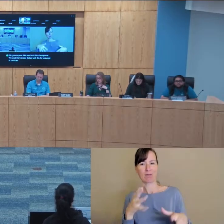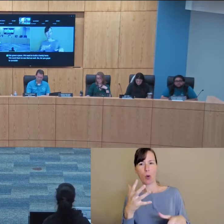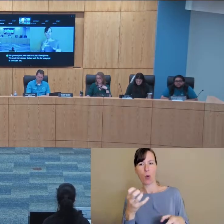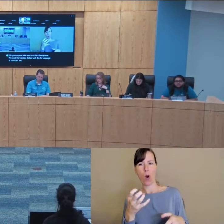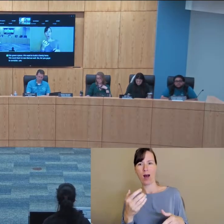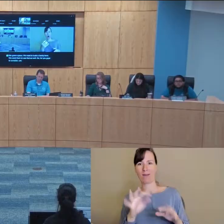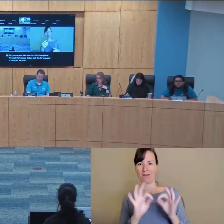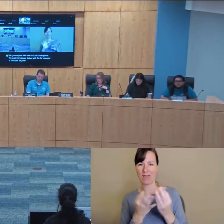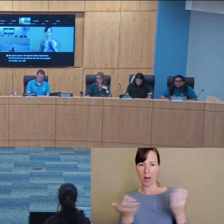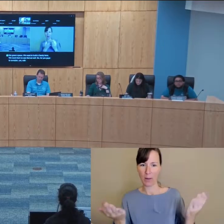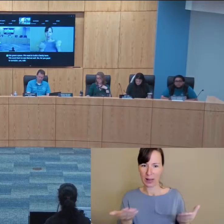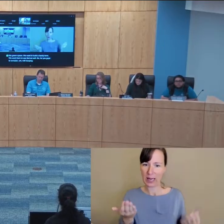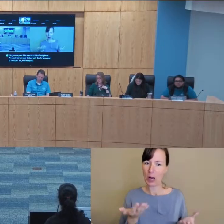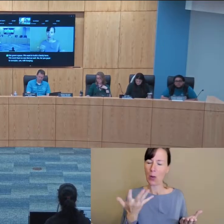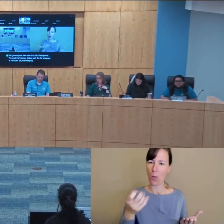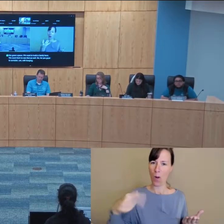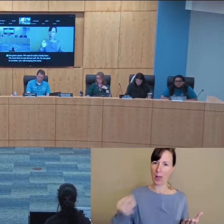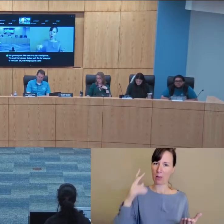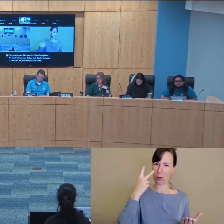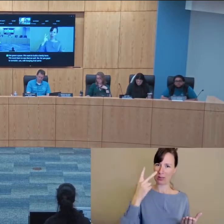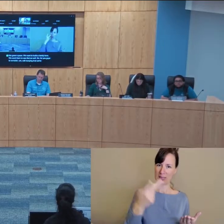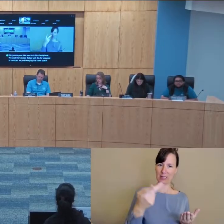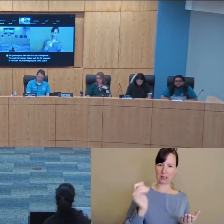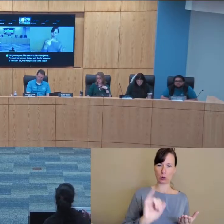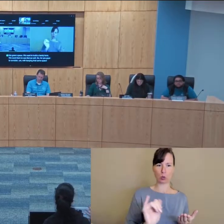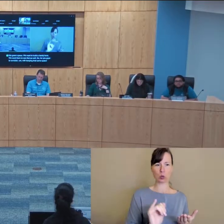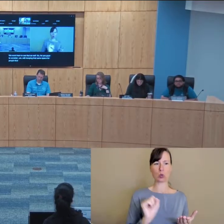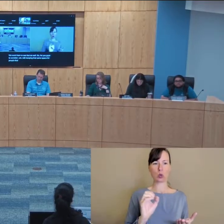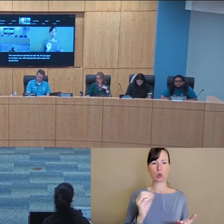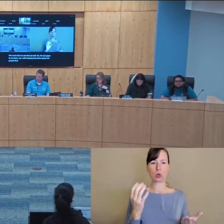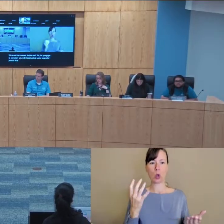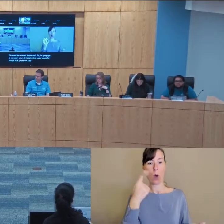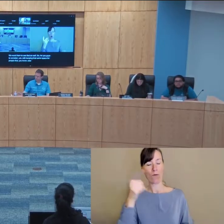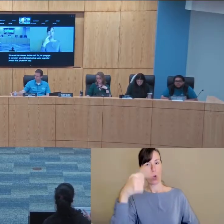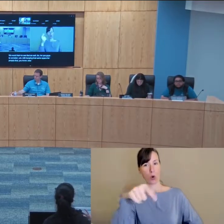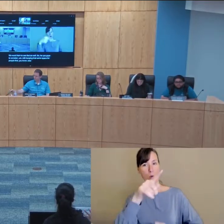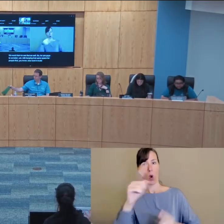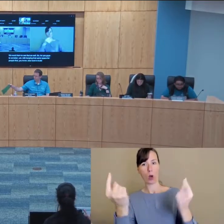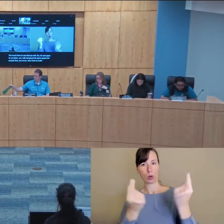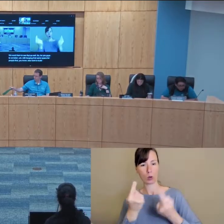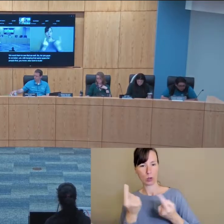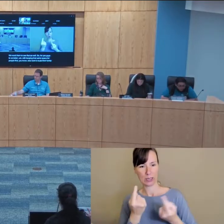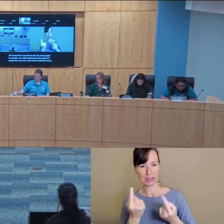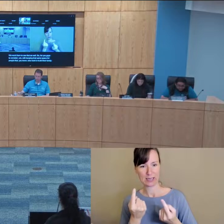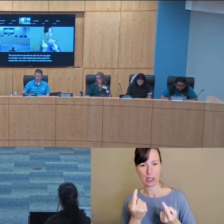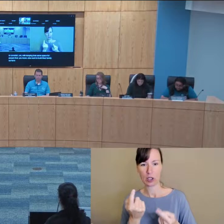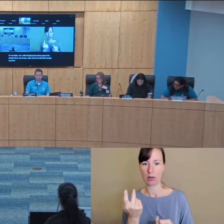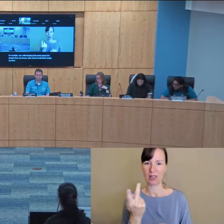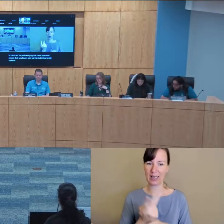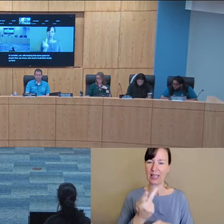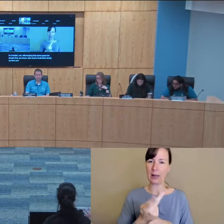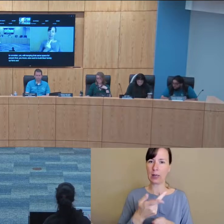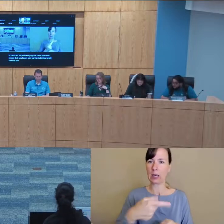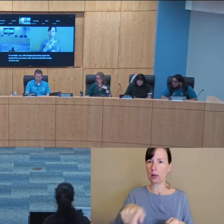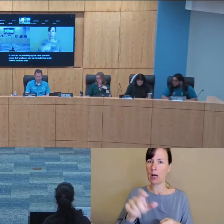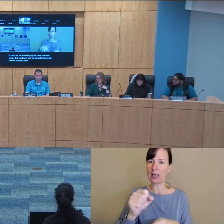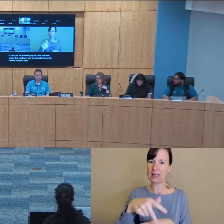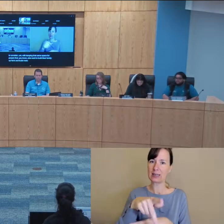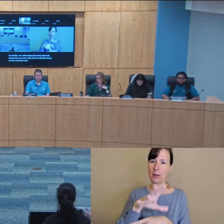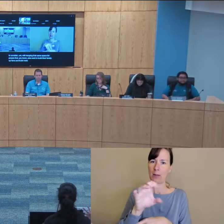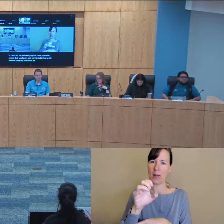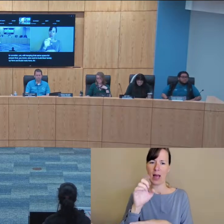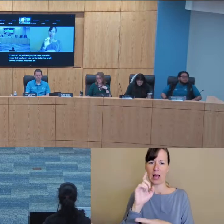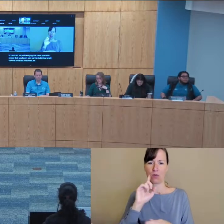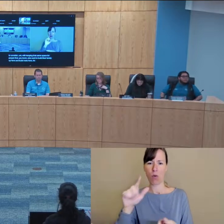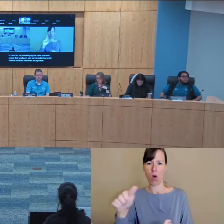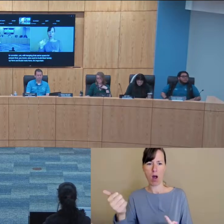with keeping that same space for people that, you know, also want to build their family up here and build roots here, it's